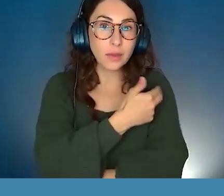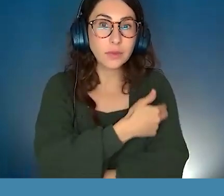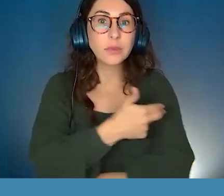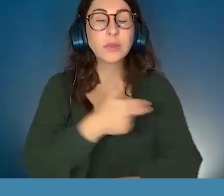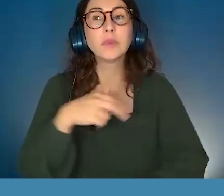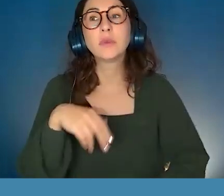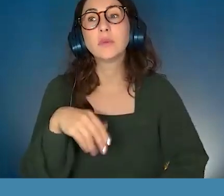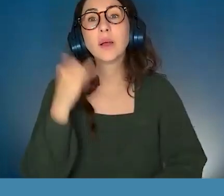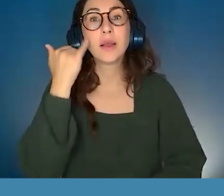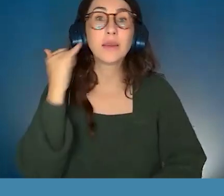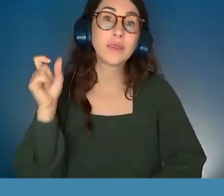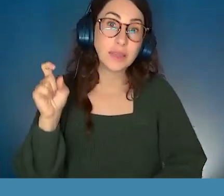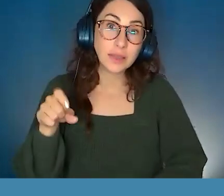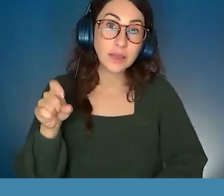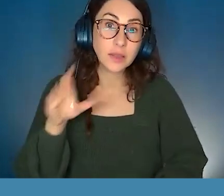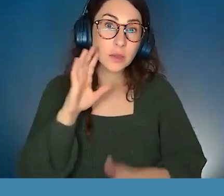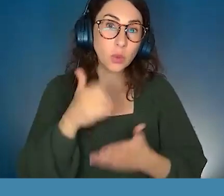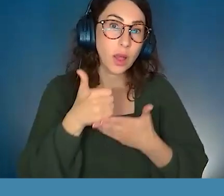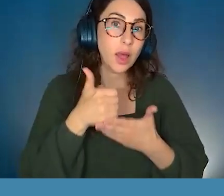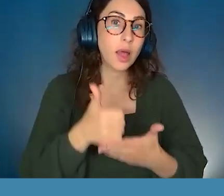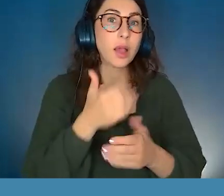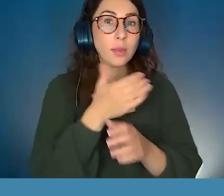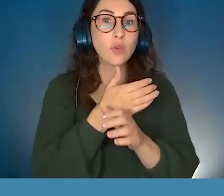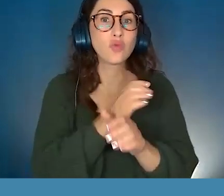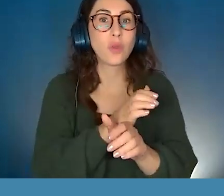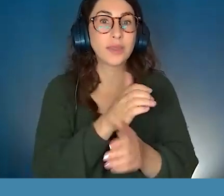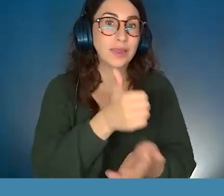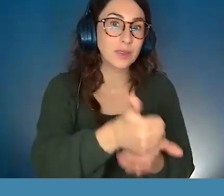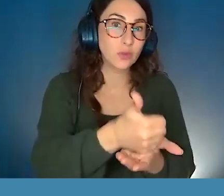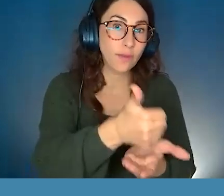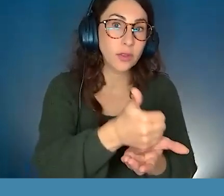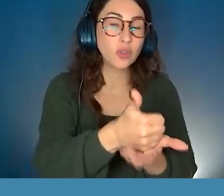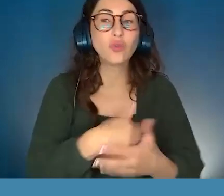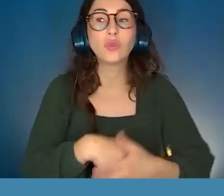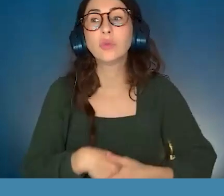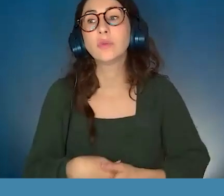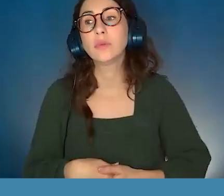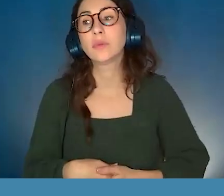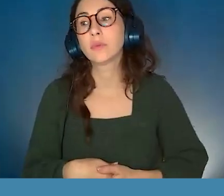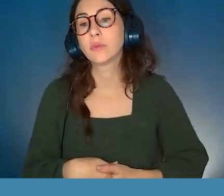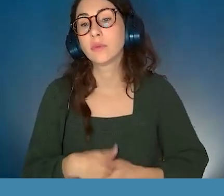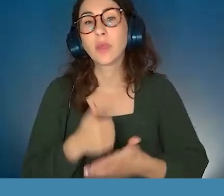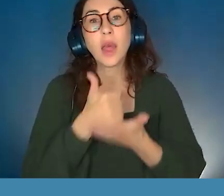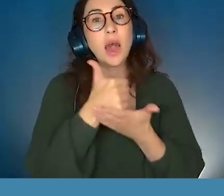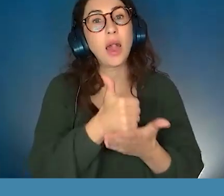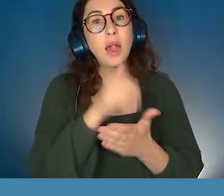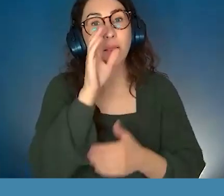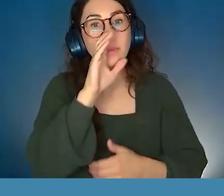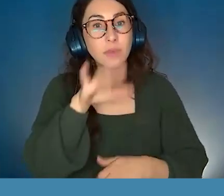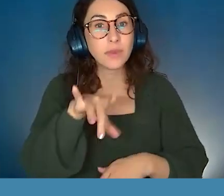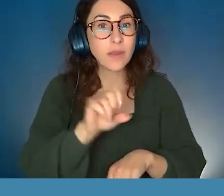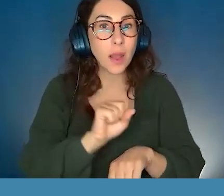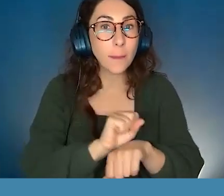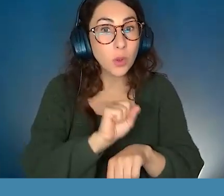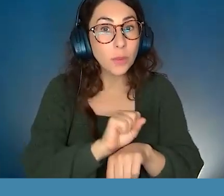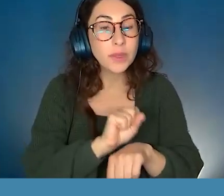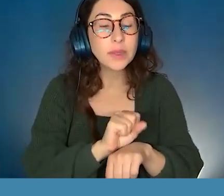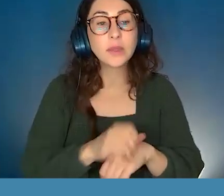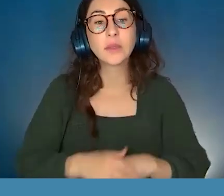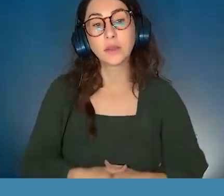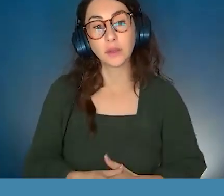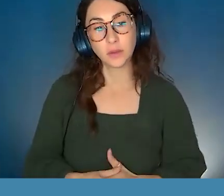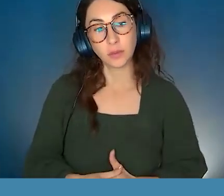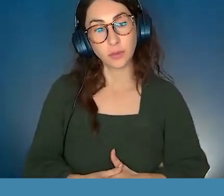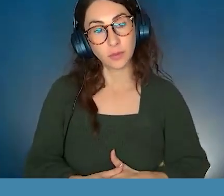crisis intervention services. They're going to provide their members with help gaining employment through their transitional employment